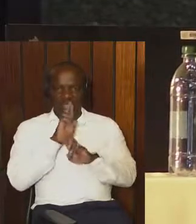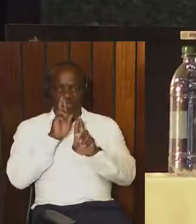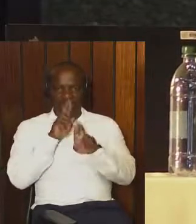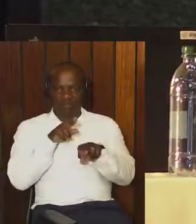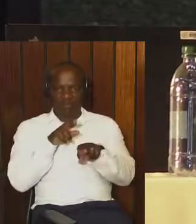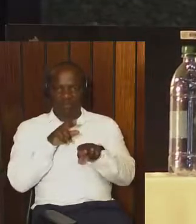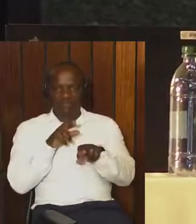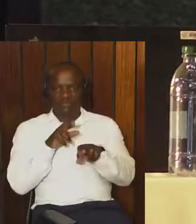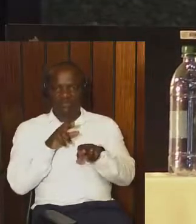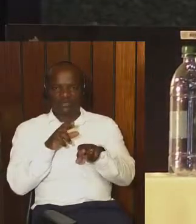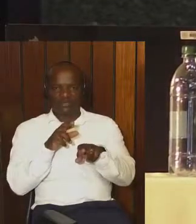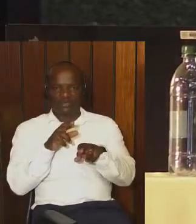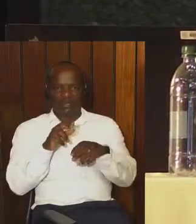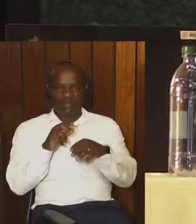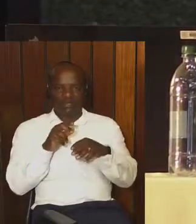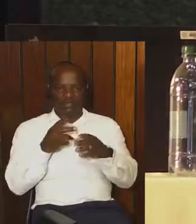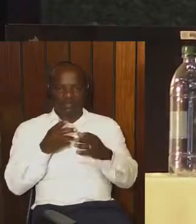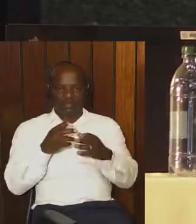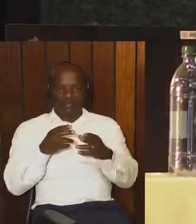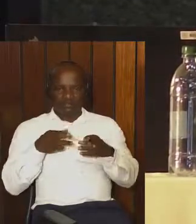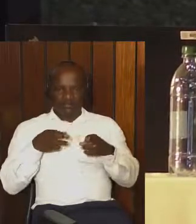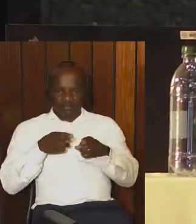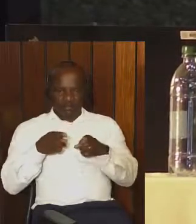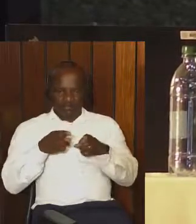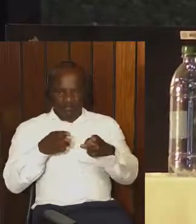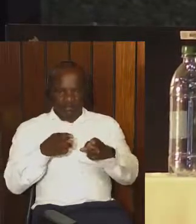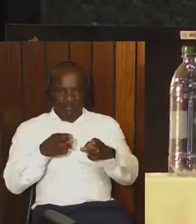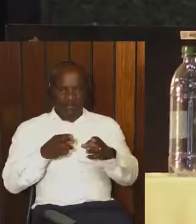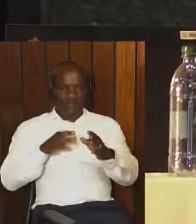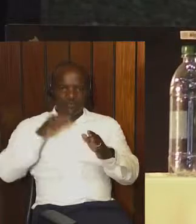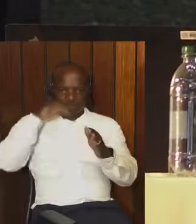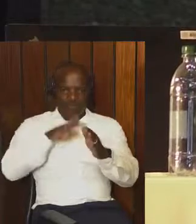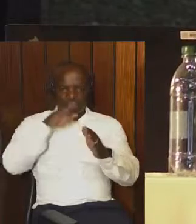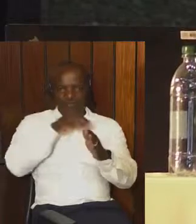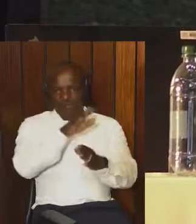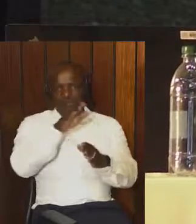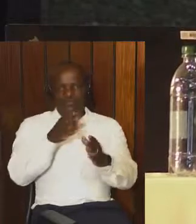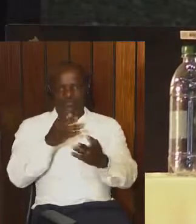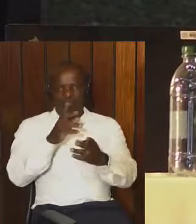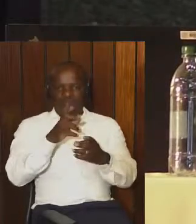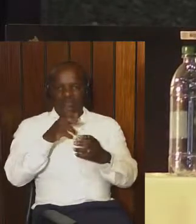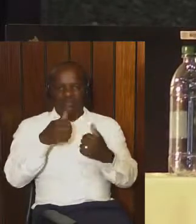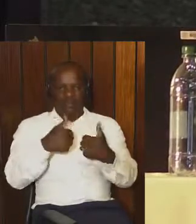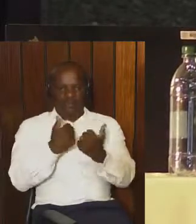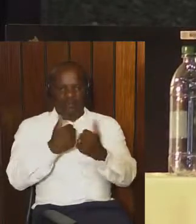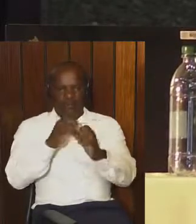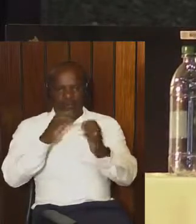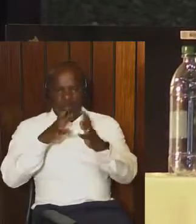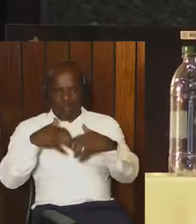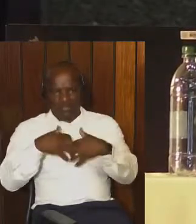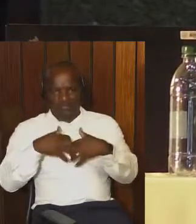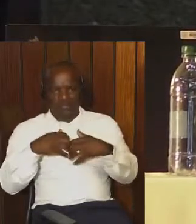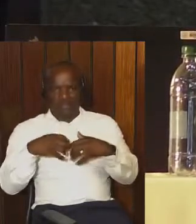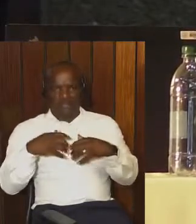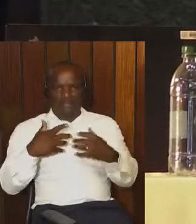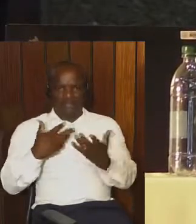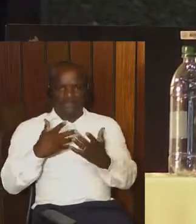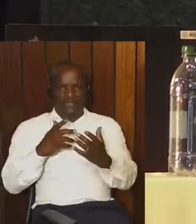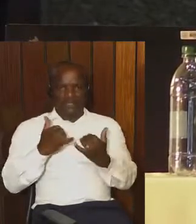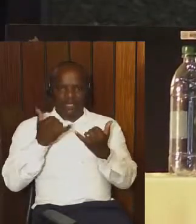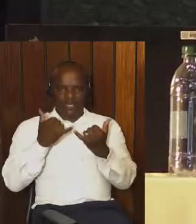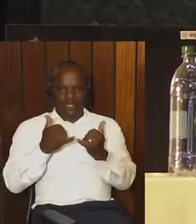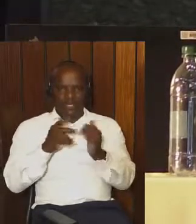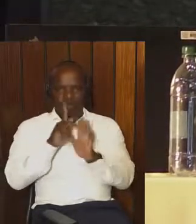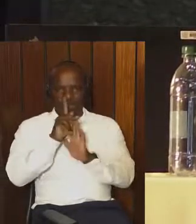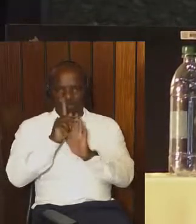the potholes or the road damage. As mentioned, we are busy with the program where we're going to have a